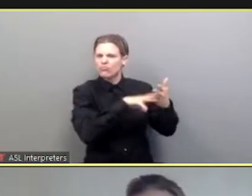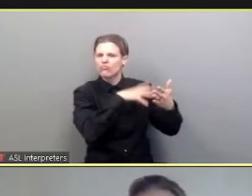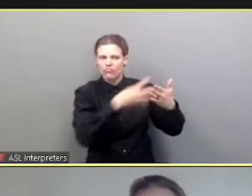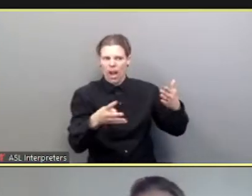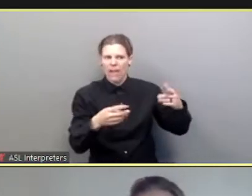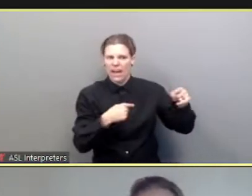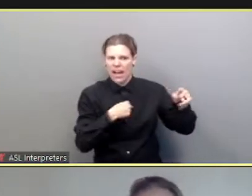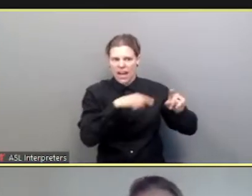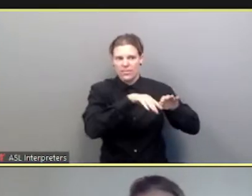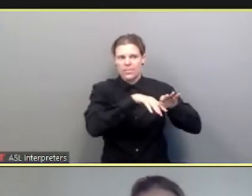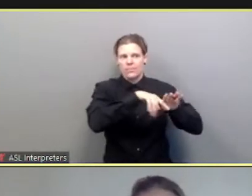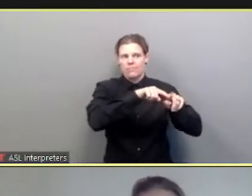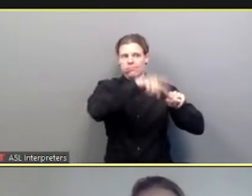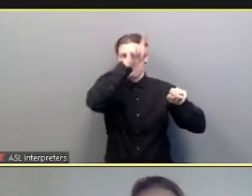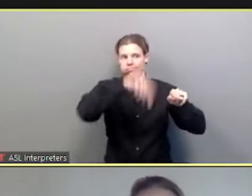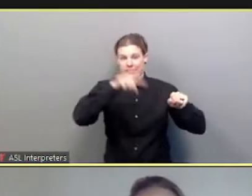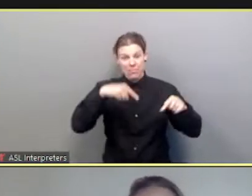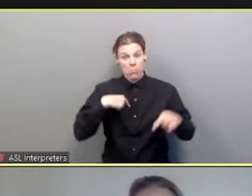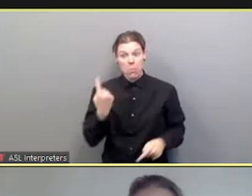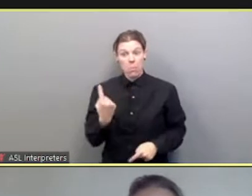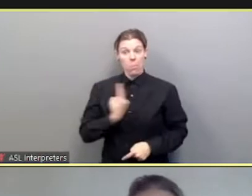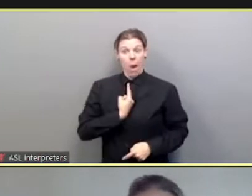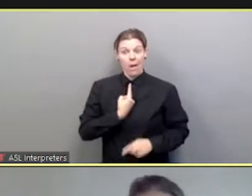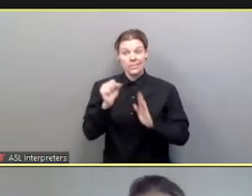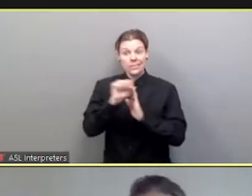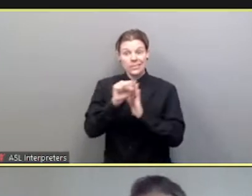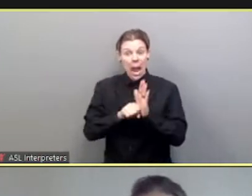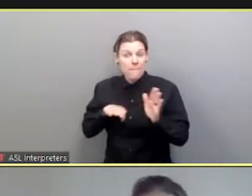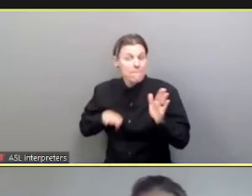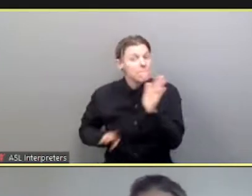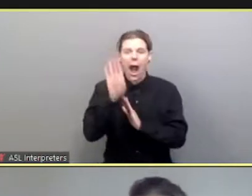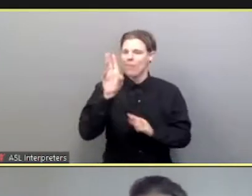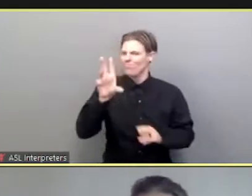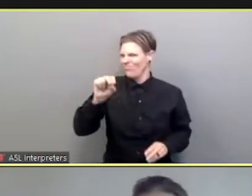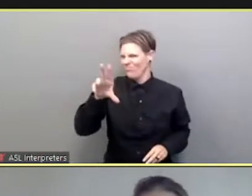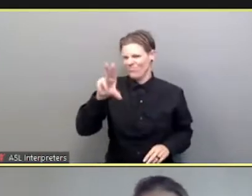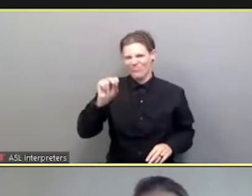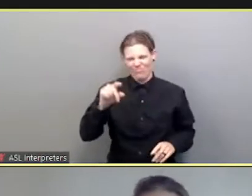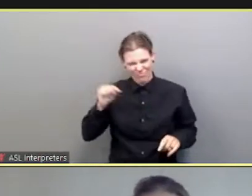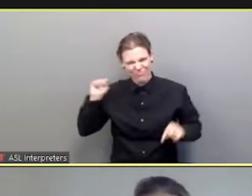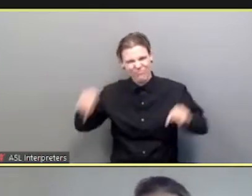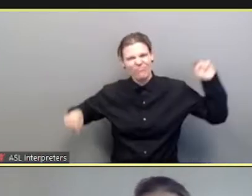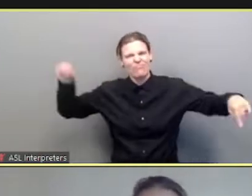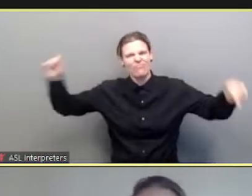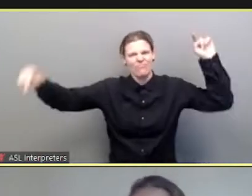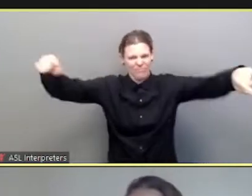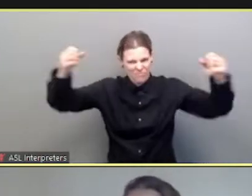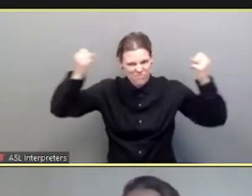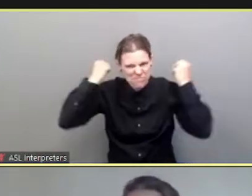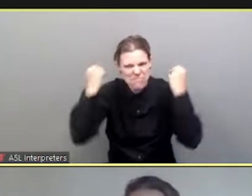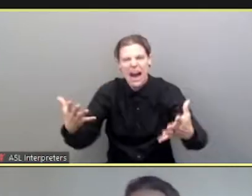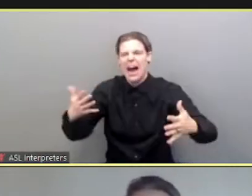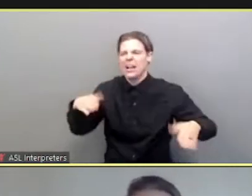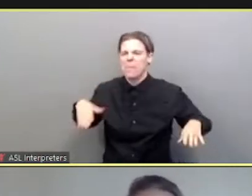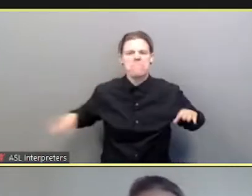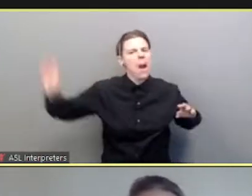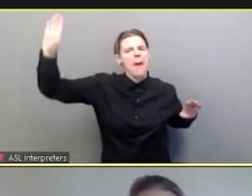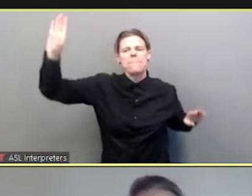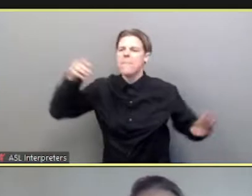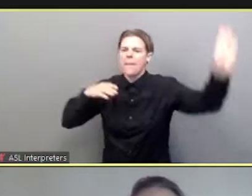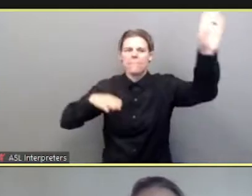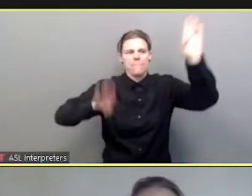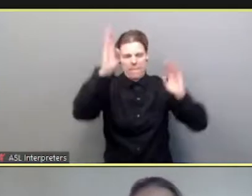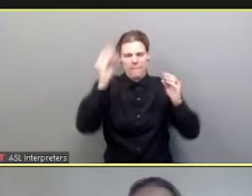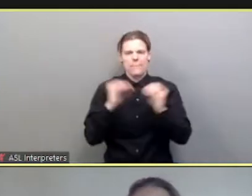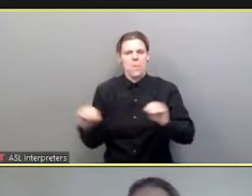are other states seeing a rise in incidence or case rates. I believe the entire Four Corners